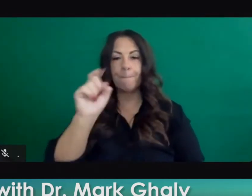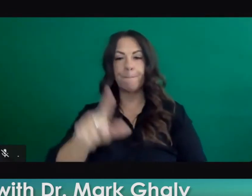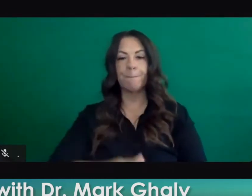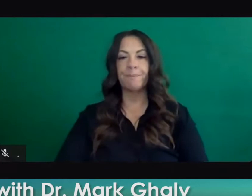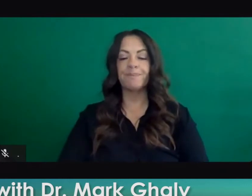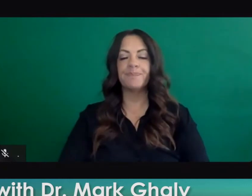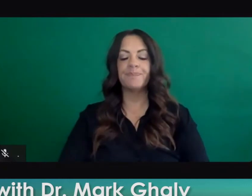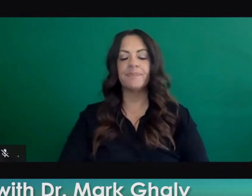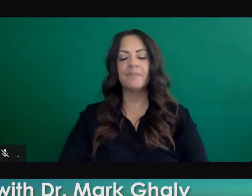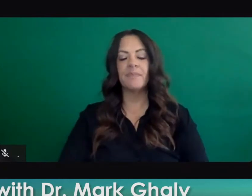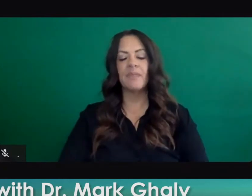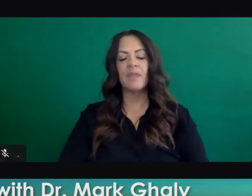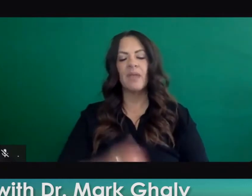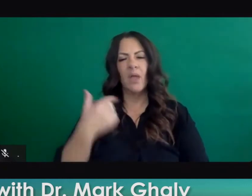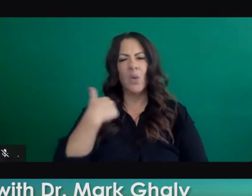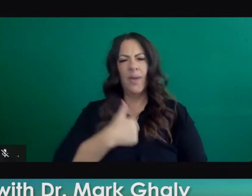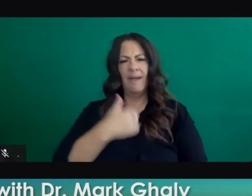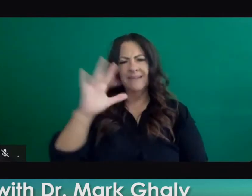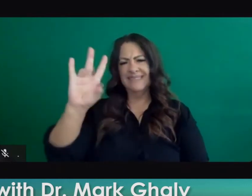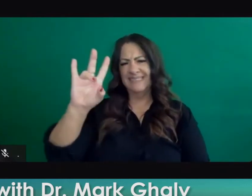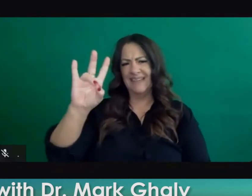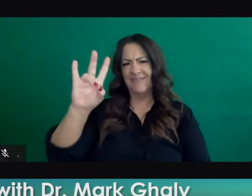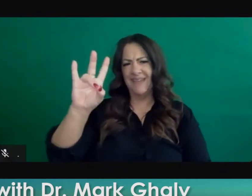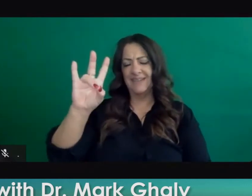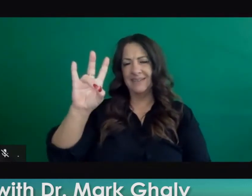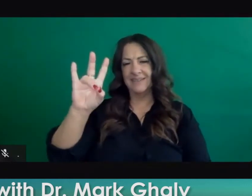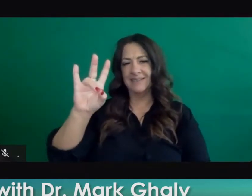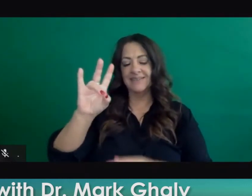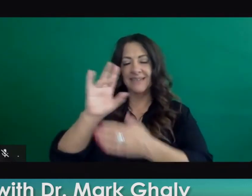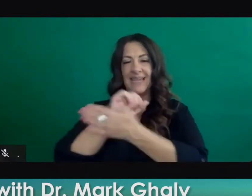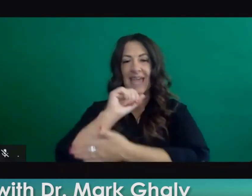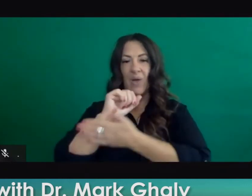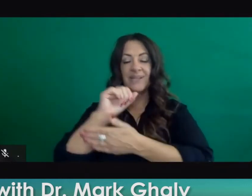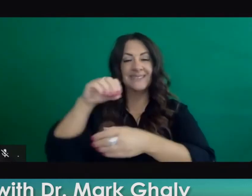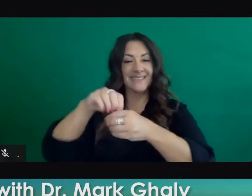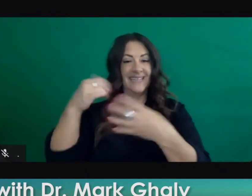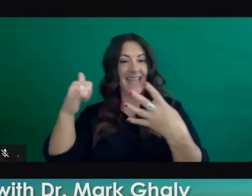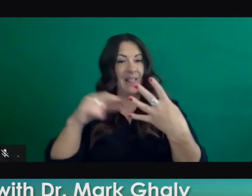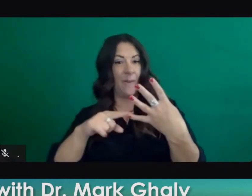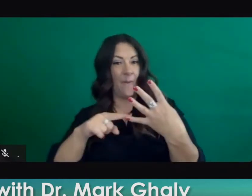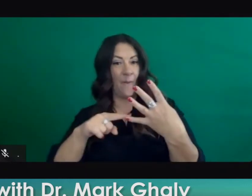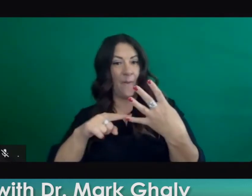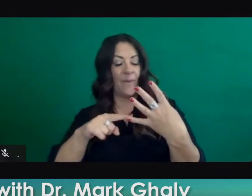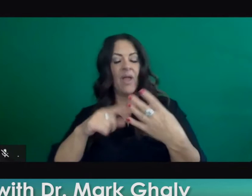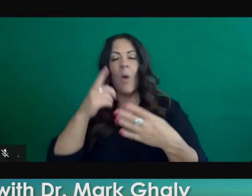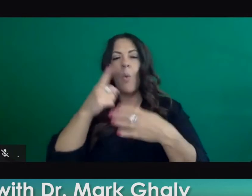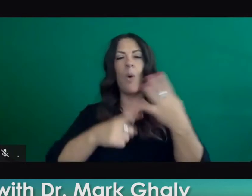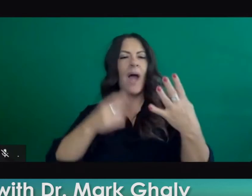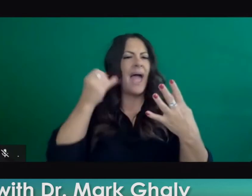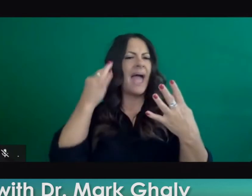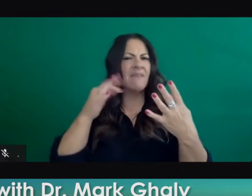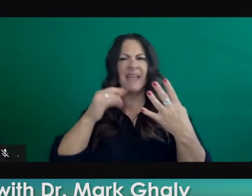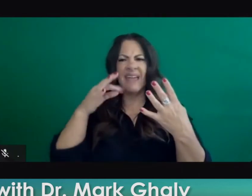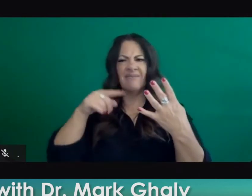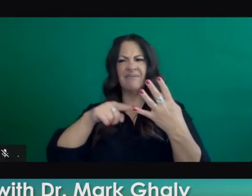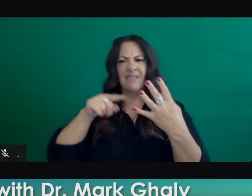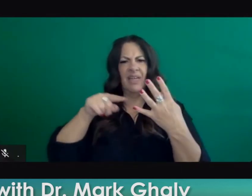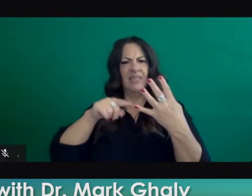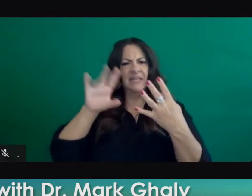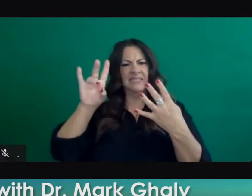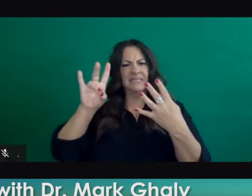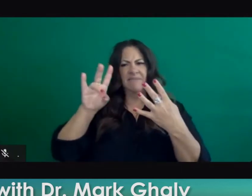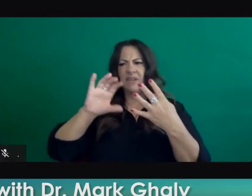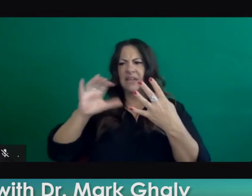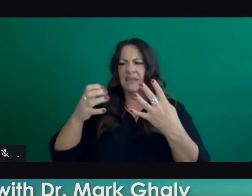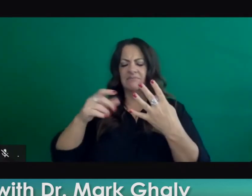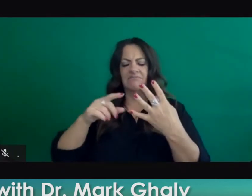we have 7 counties that are in the yellow, what comes after yellow, and when can we expect that?